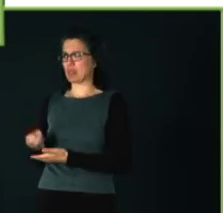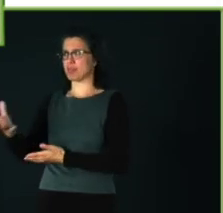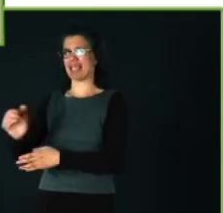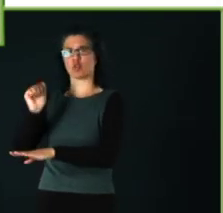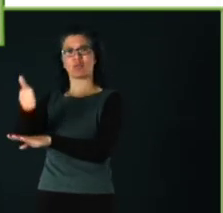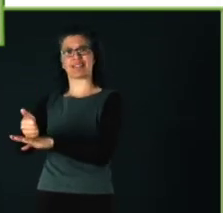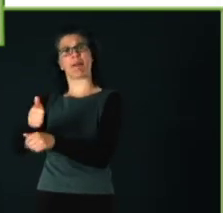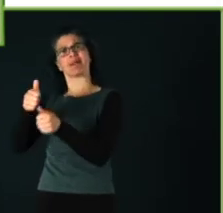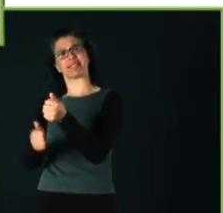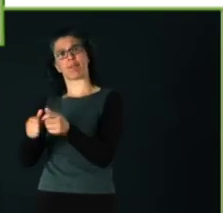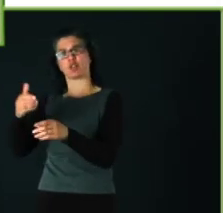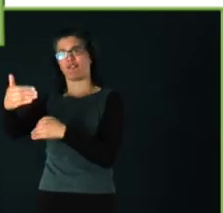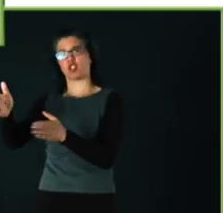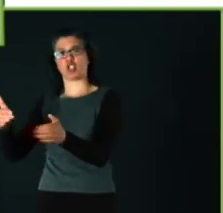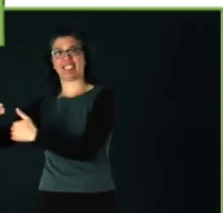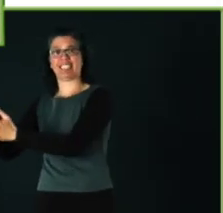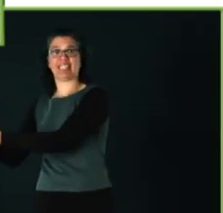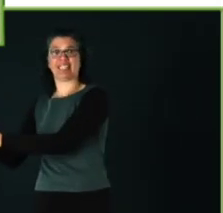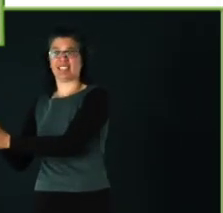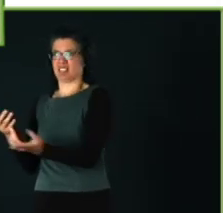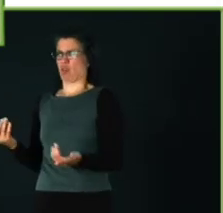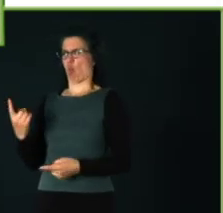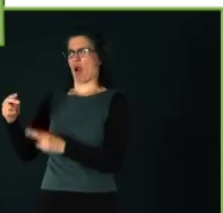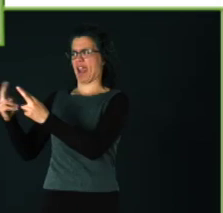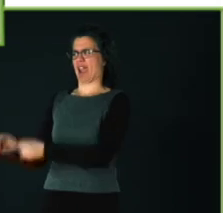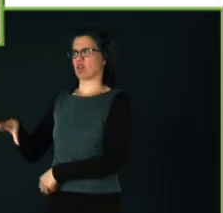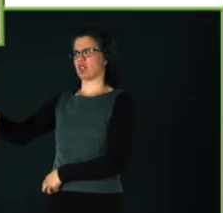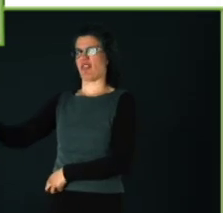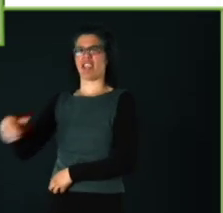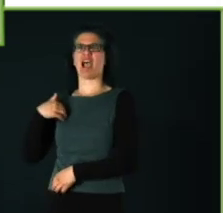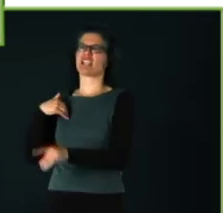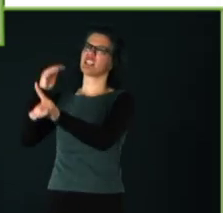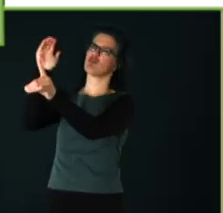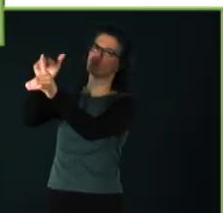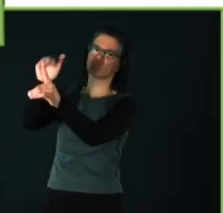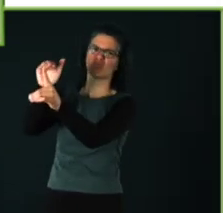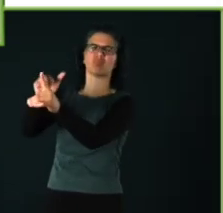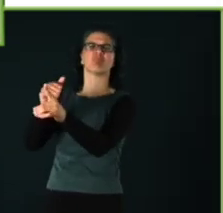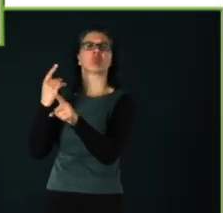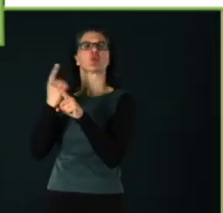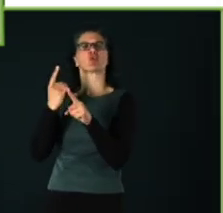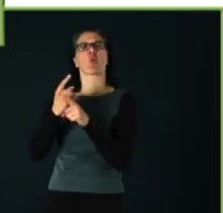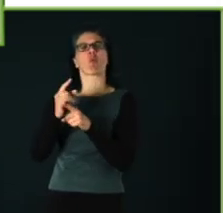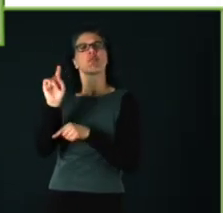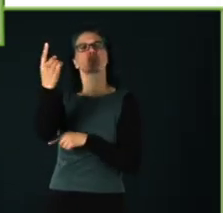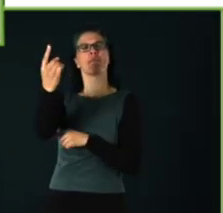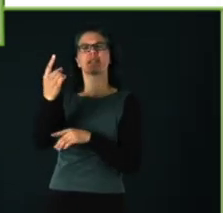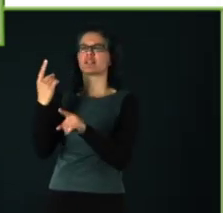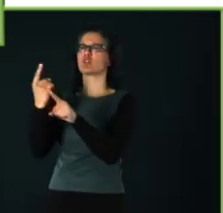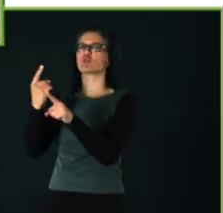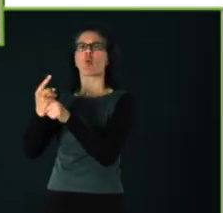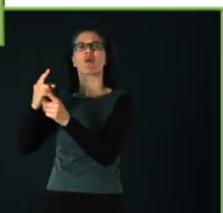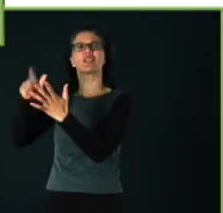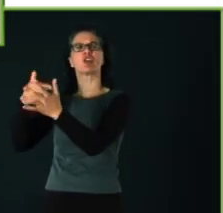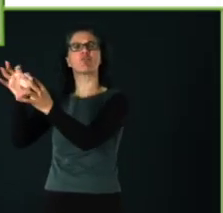I should go to Wellington, get beside the Prime Minister and Stephen Joyce and Brownlee and others, and say you don't have to go and build more